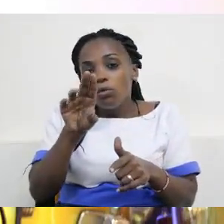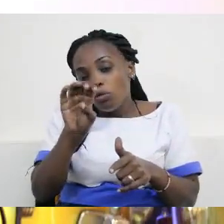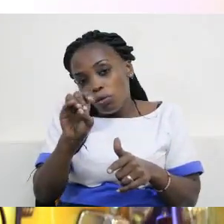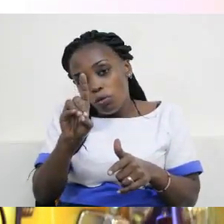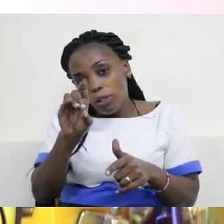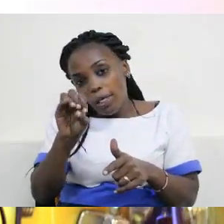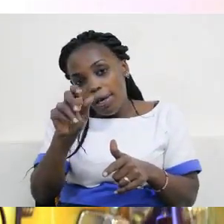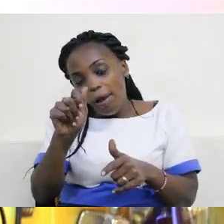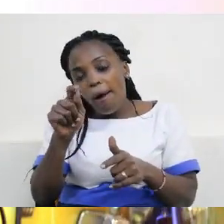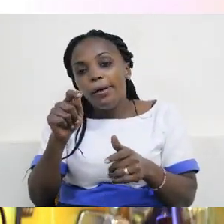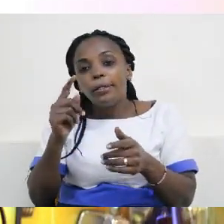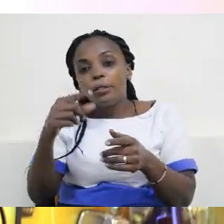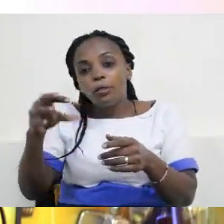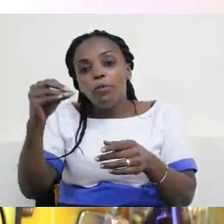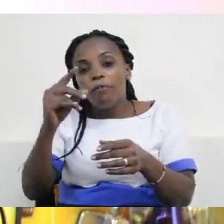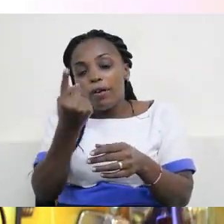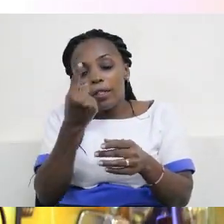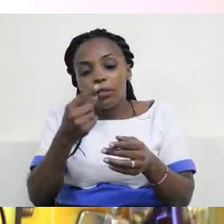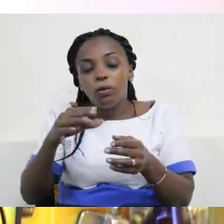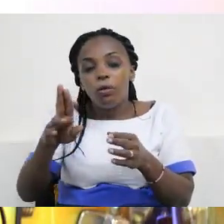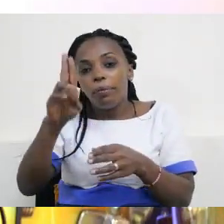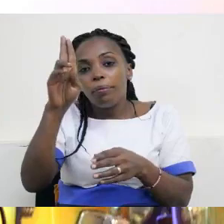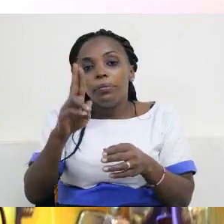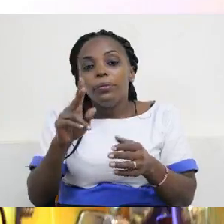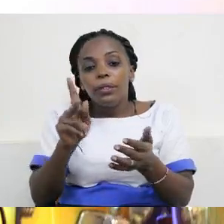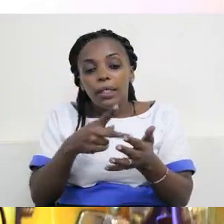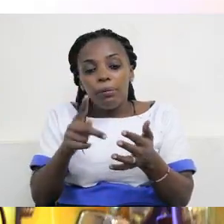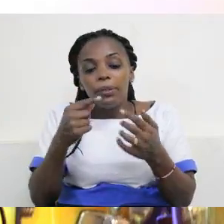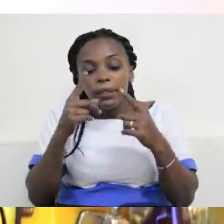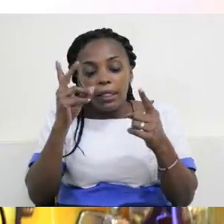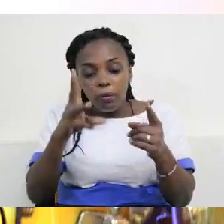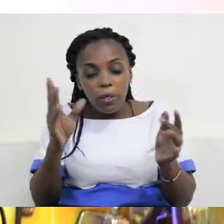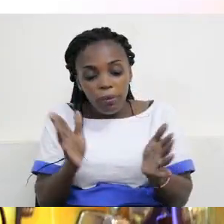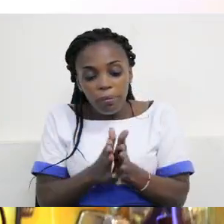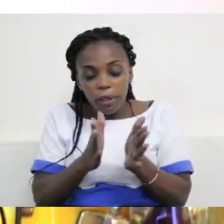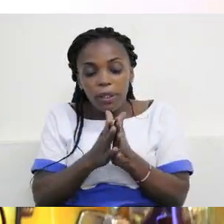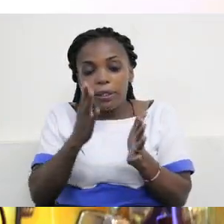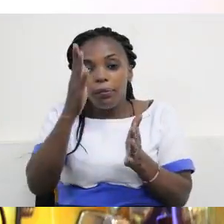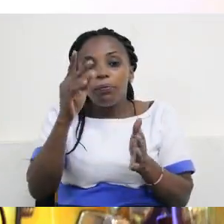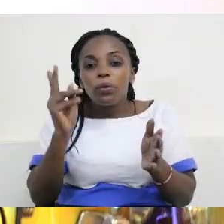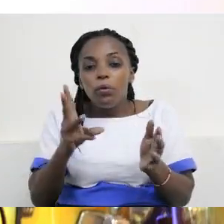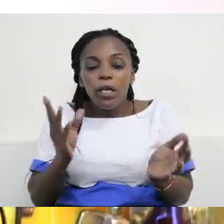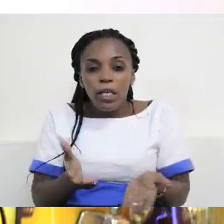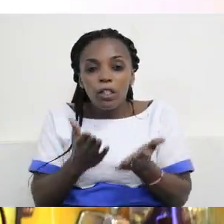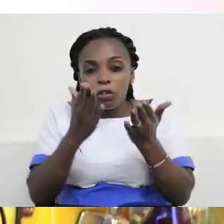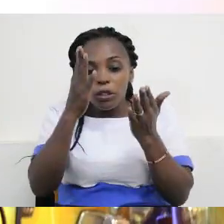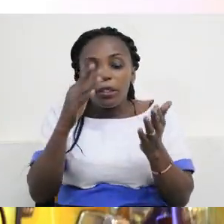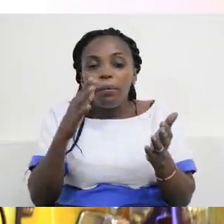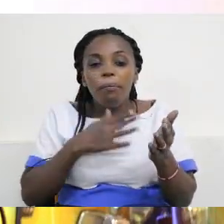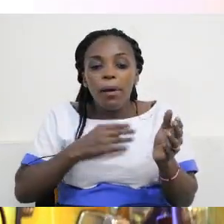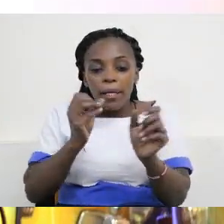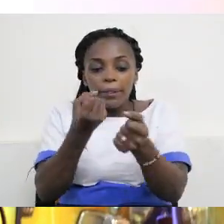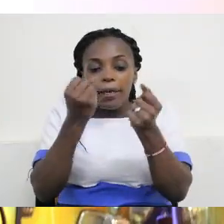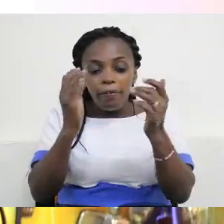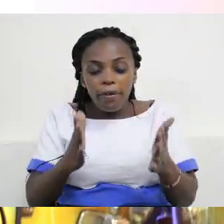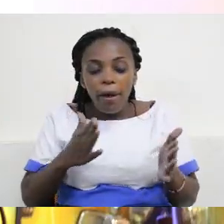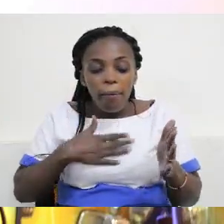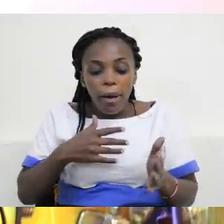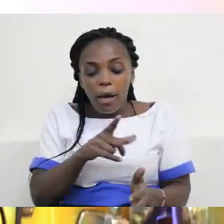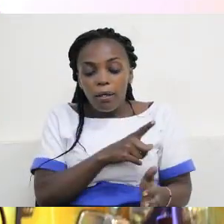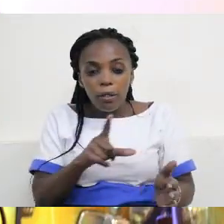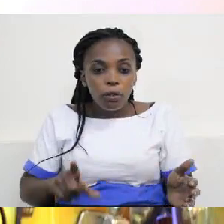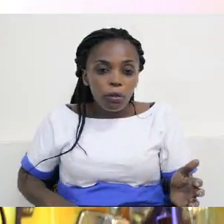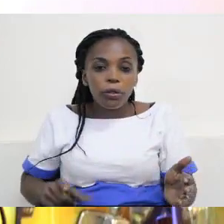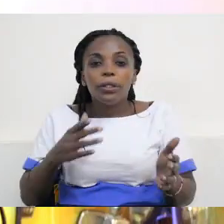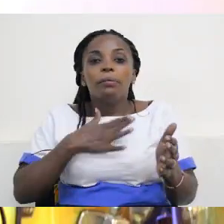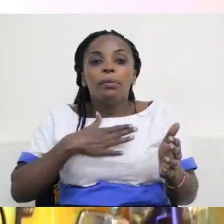let Judah go up. The psalmist says, I will praise him. I will exalt him. He is my Savior. He is my Lord. He